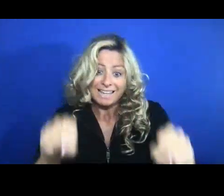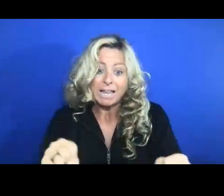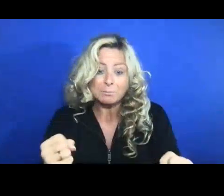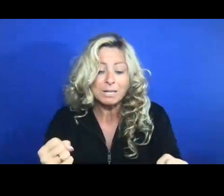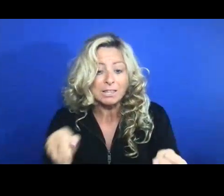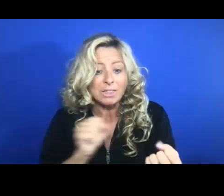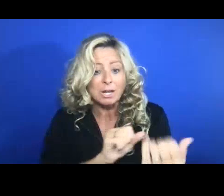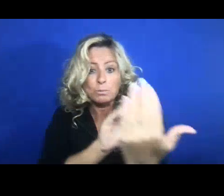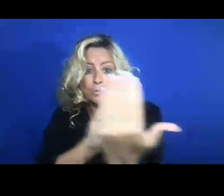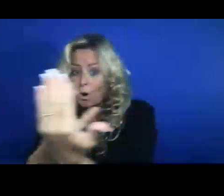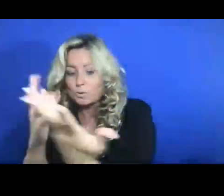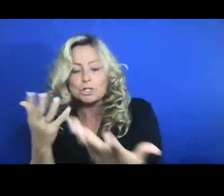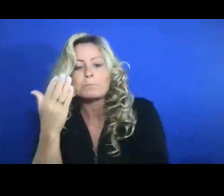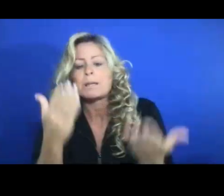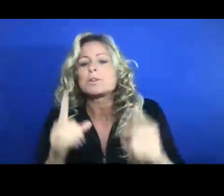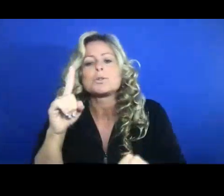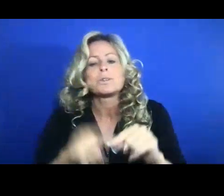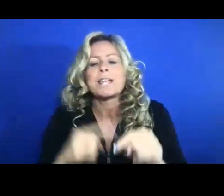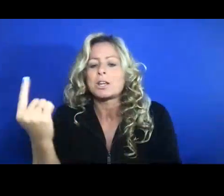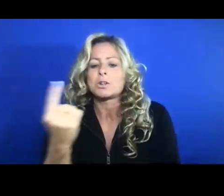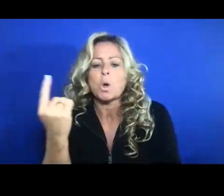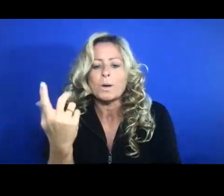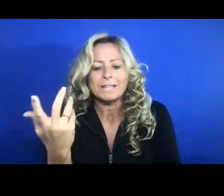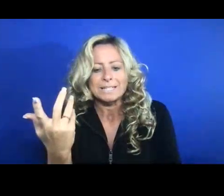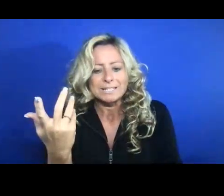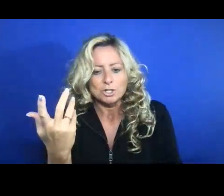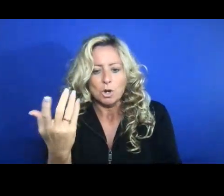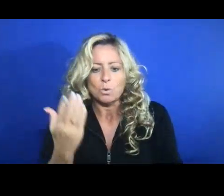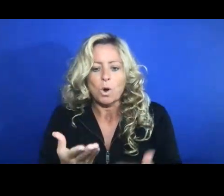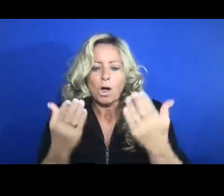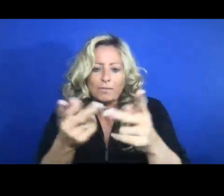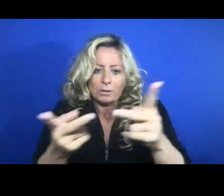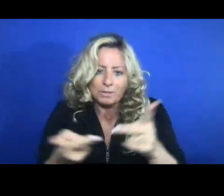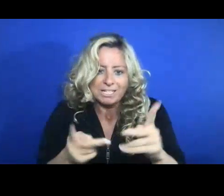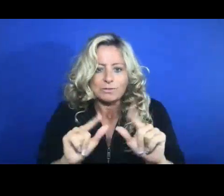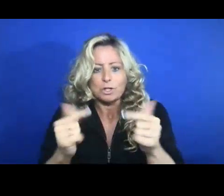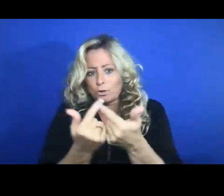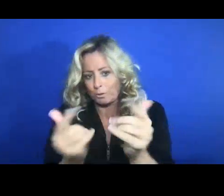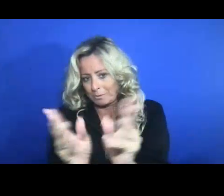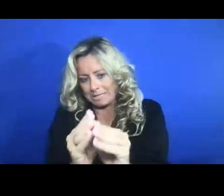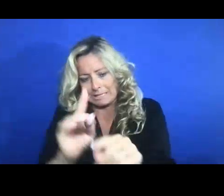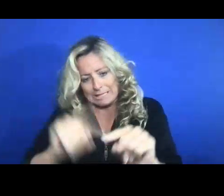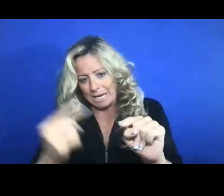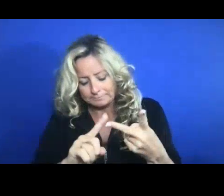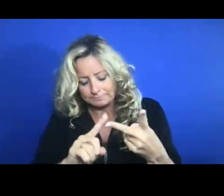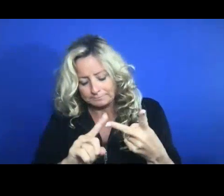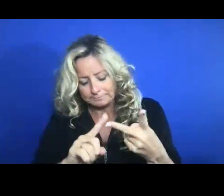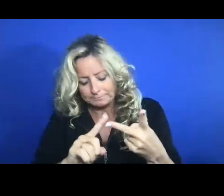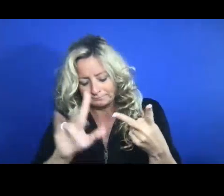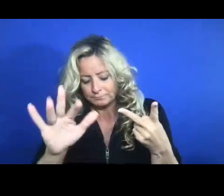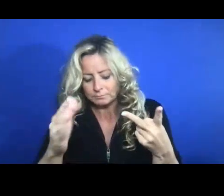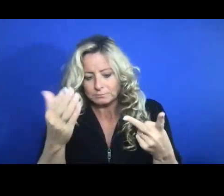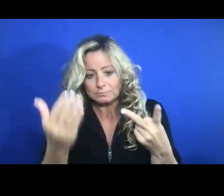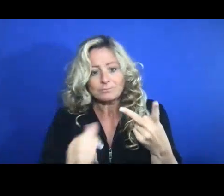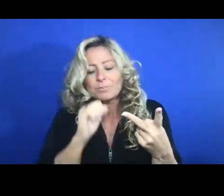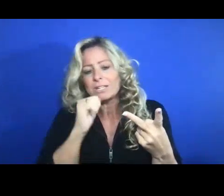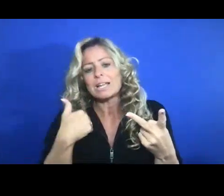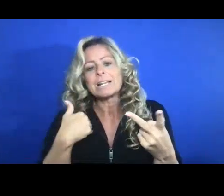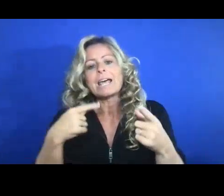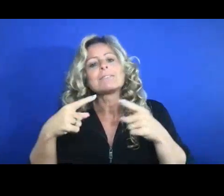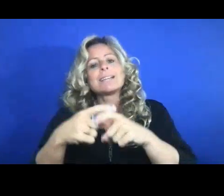You may not be able to offer space for, let's say, a group meeting. You may not have a